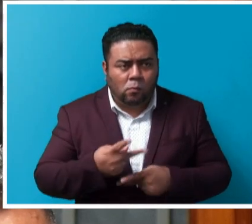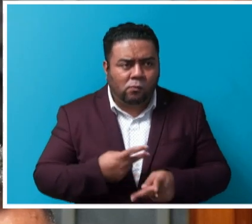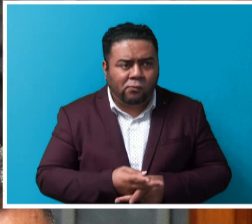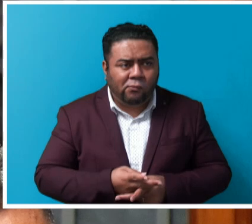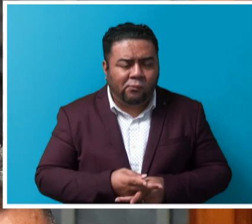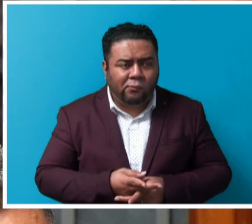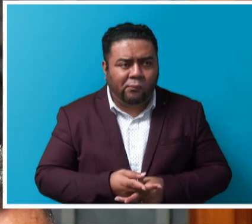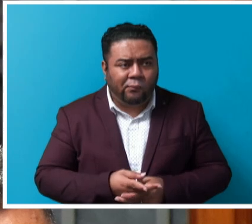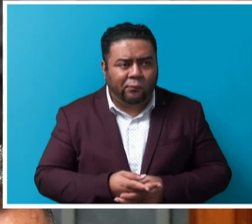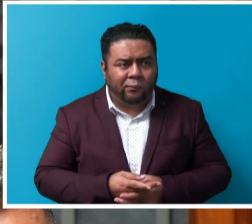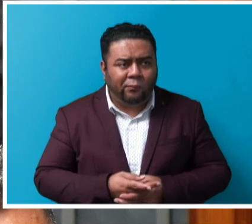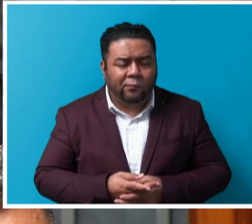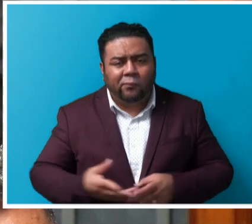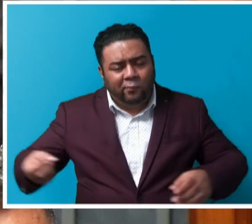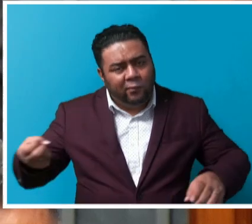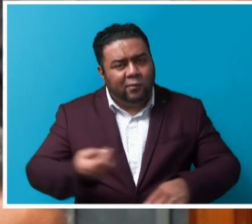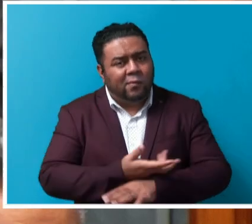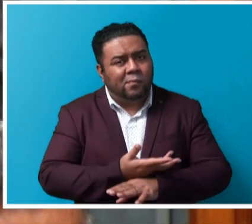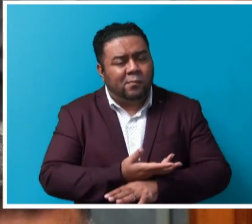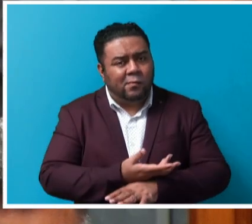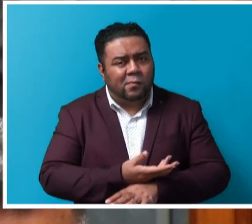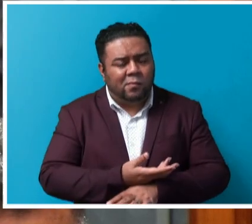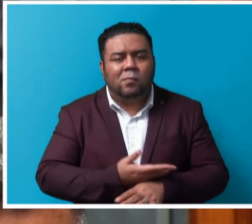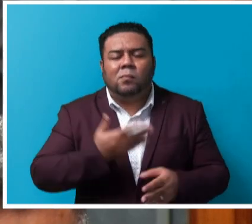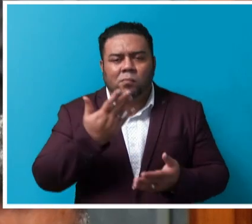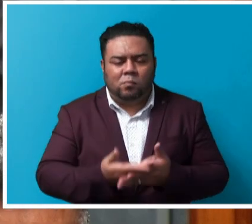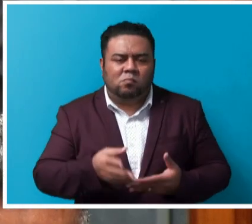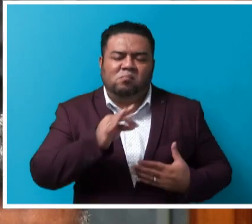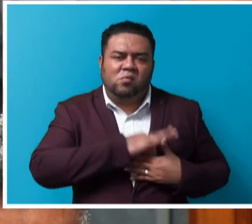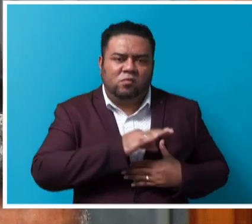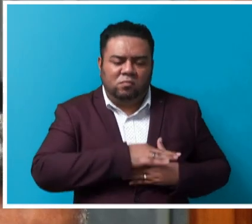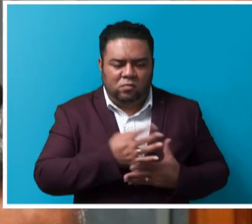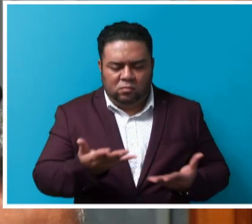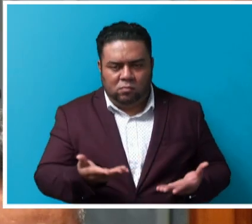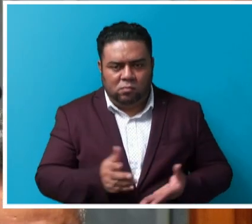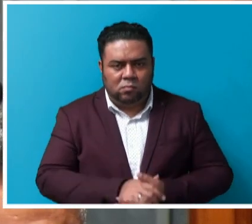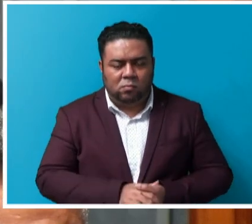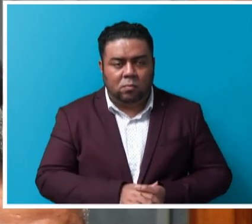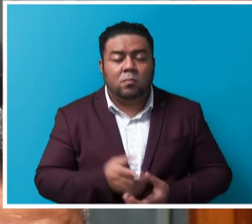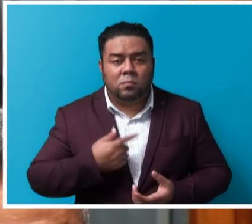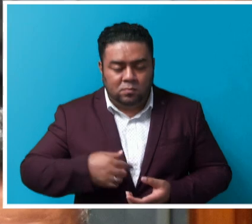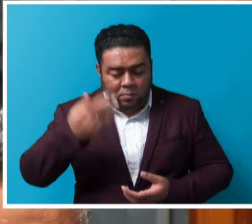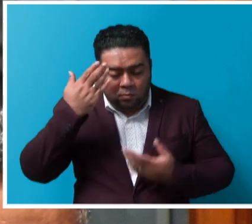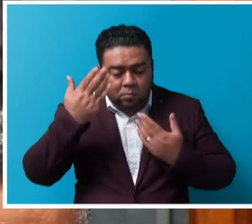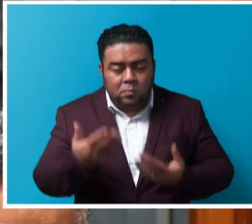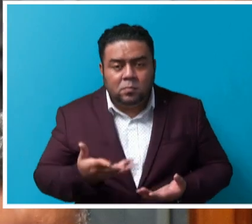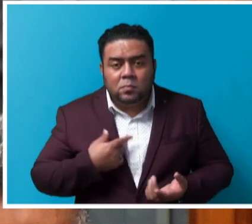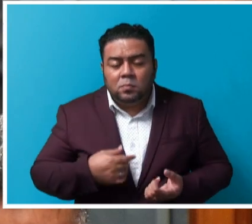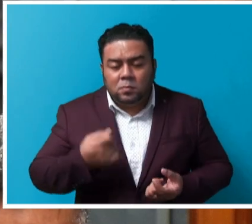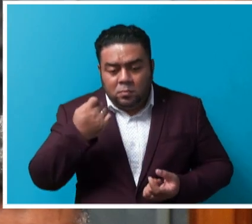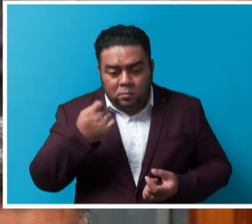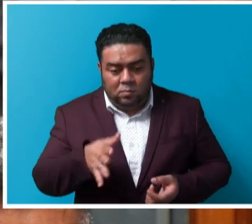competitiveness of markets obviously impacts on profitability. I appreciate the intention to